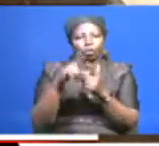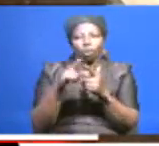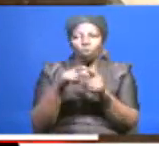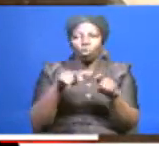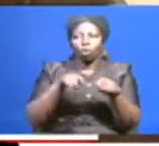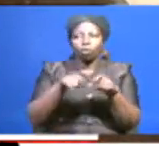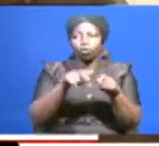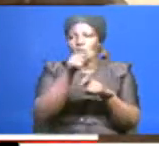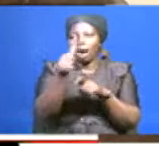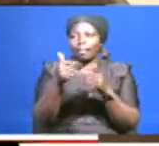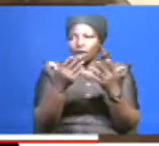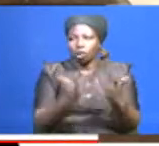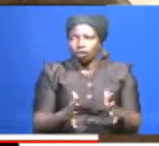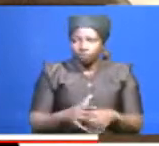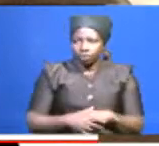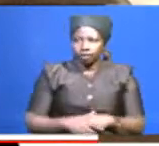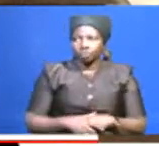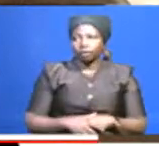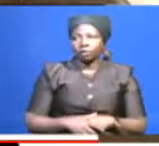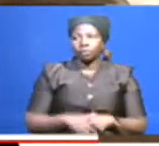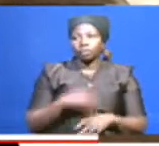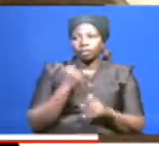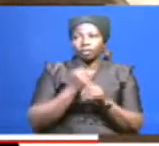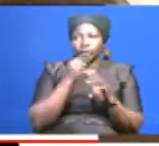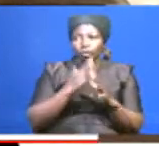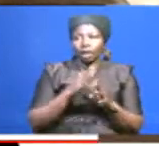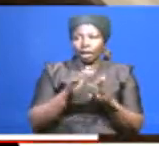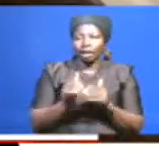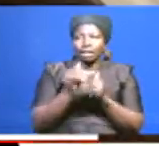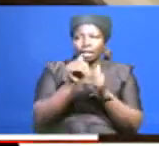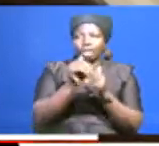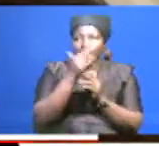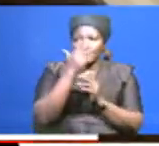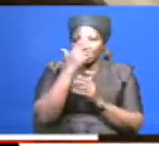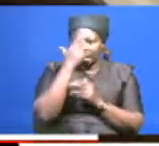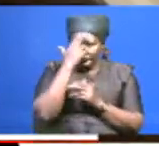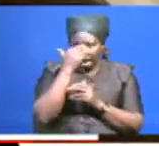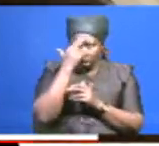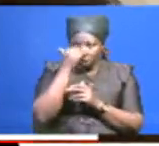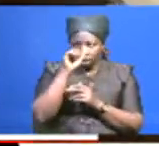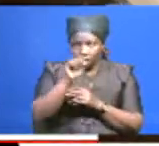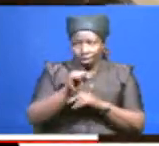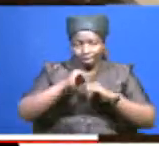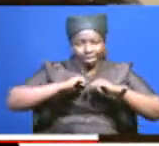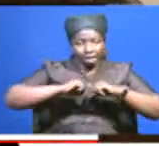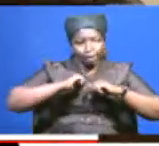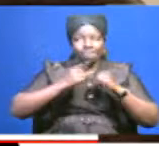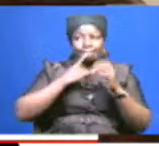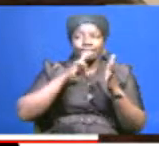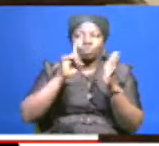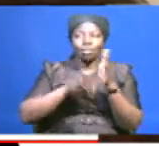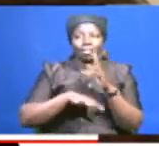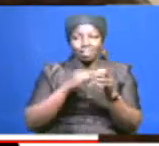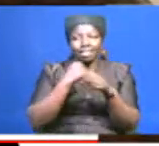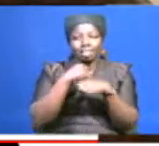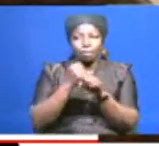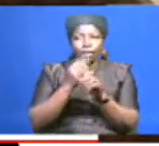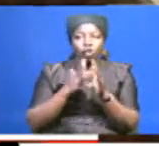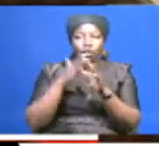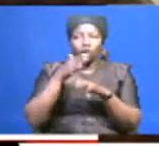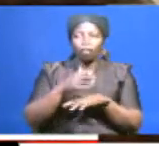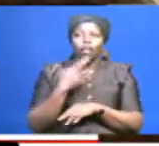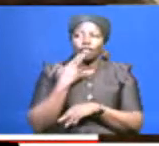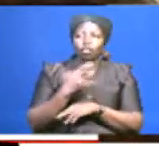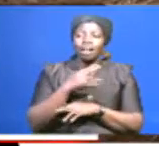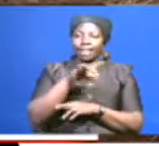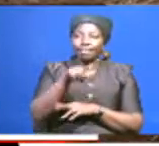The operators led by Narok Line Service Chairman Andrew Mwangi said they made over 400,000 shillings